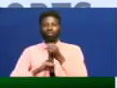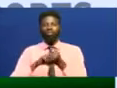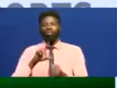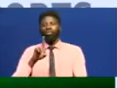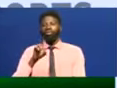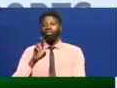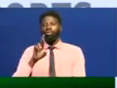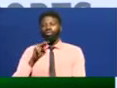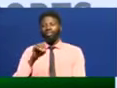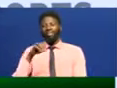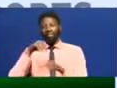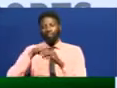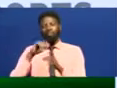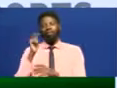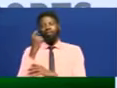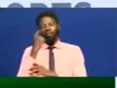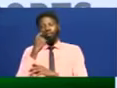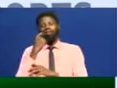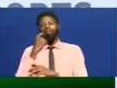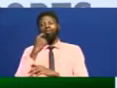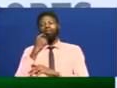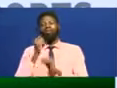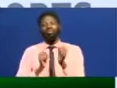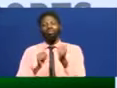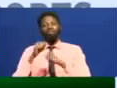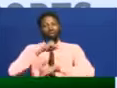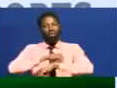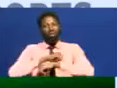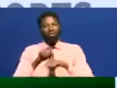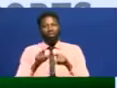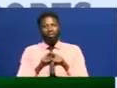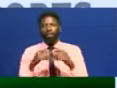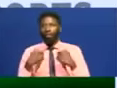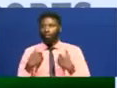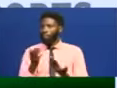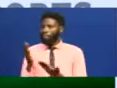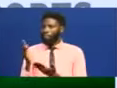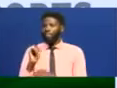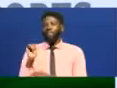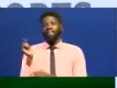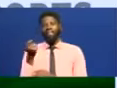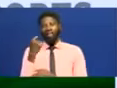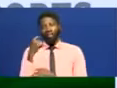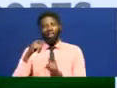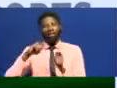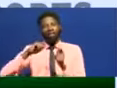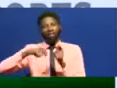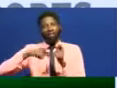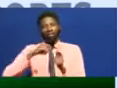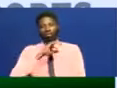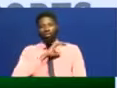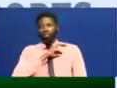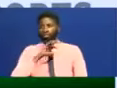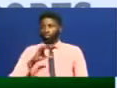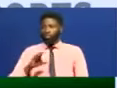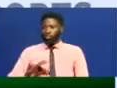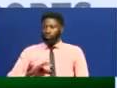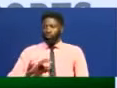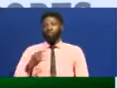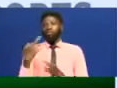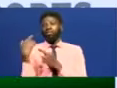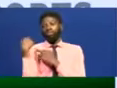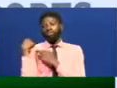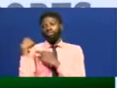Kenya Academy of Sports. We are also joined here by the Kenya Film Commission, the people who are responsible for